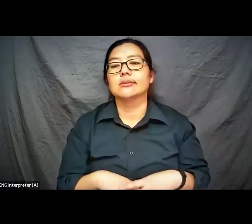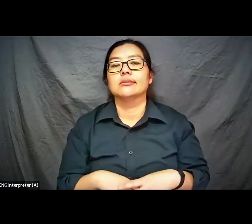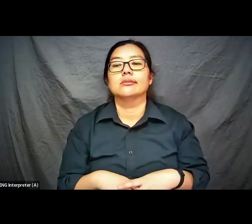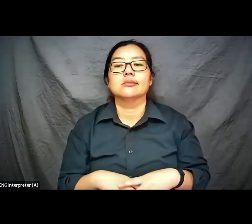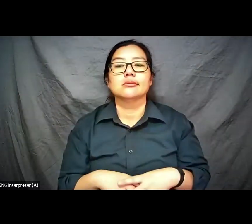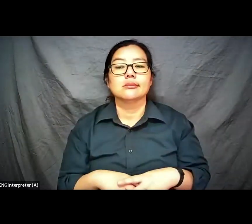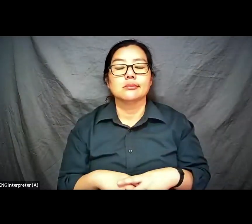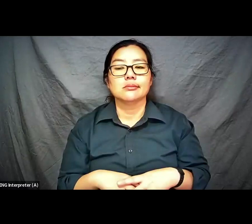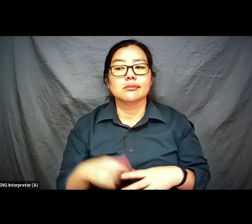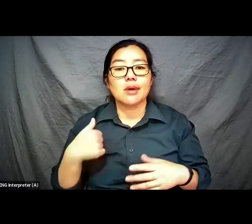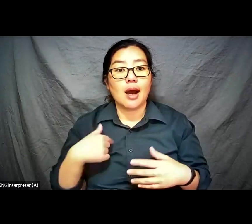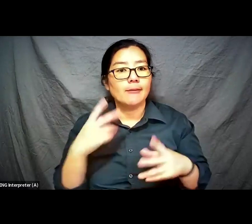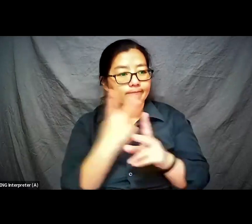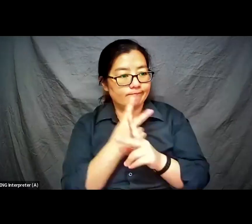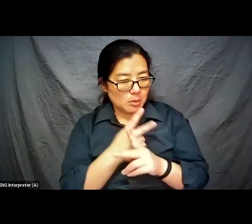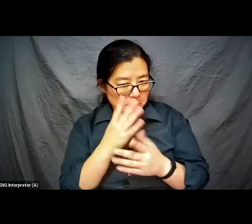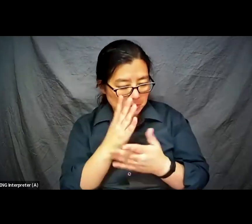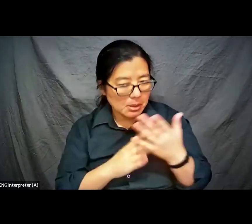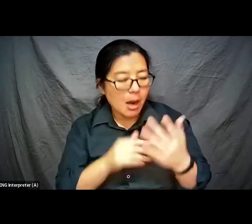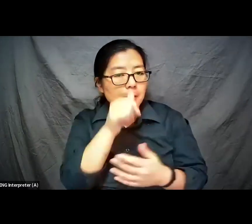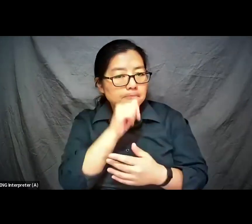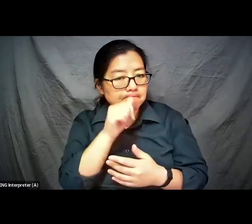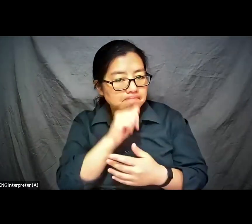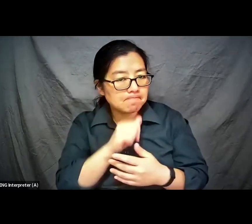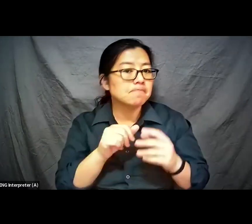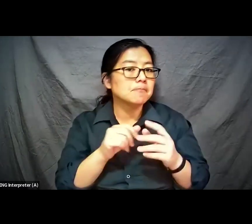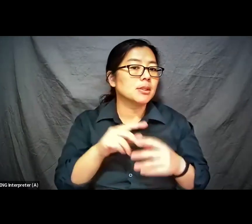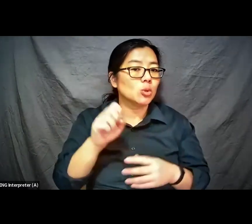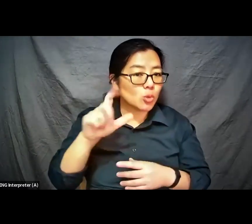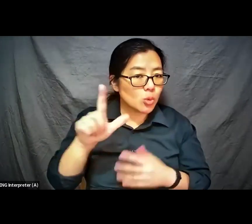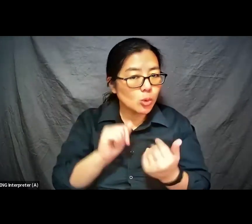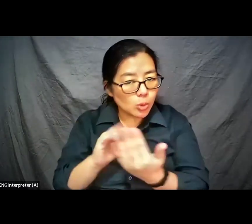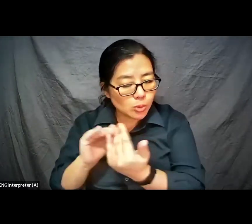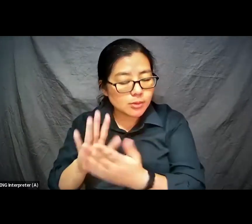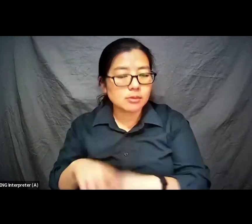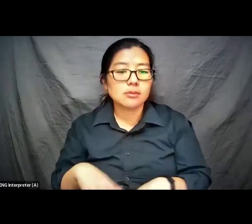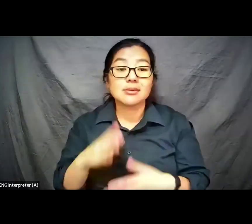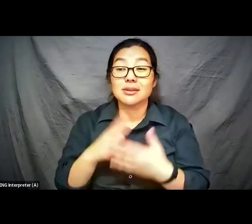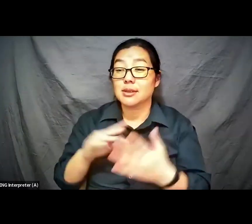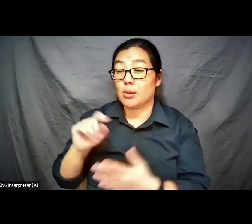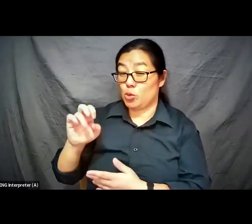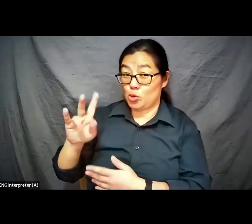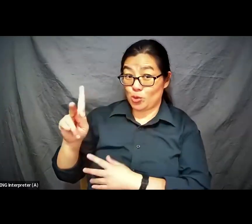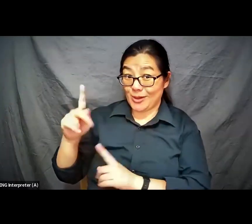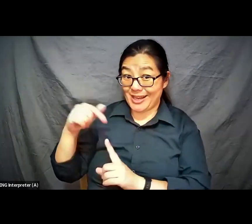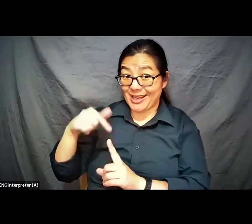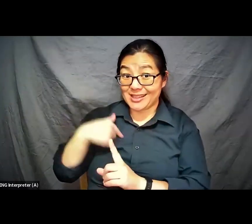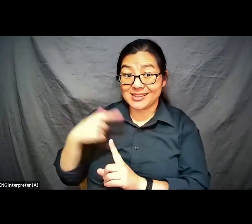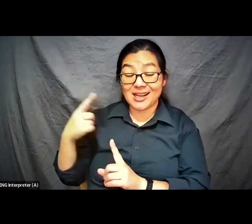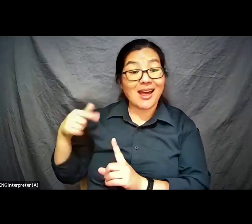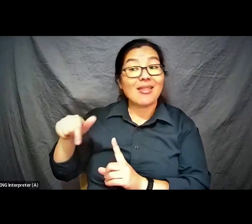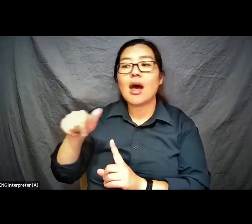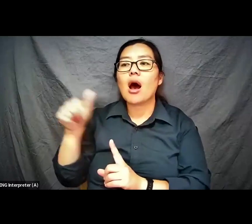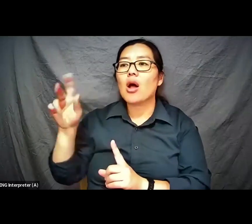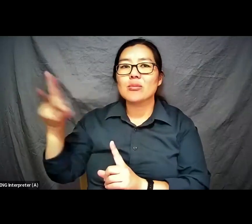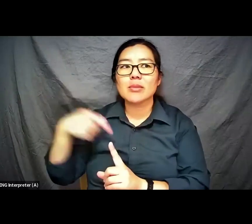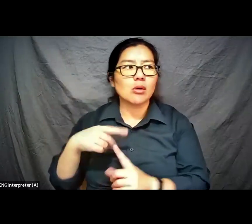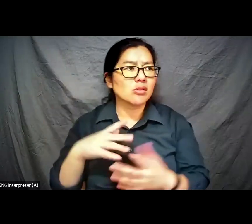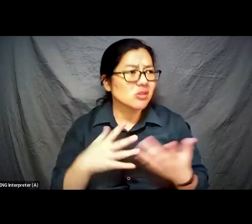way for marginalized folks to self-publish and to communicate with each other. And for